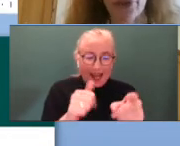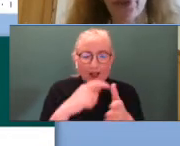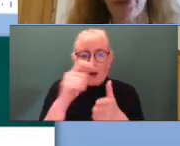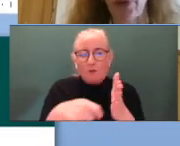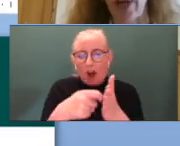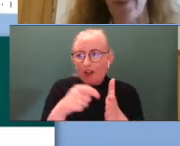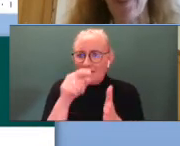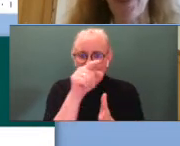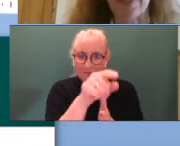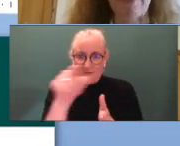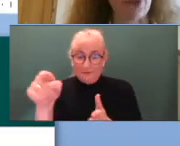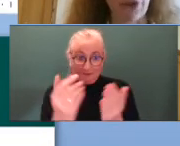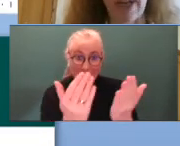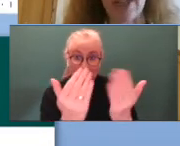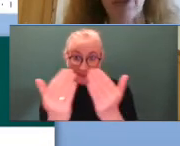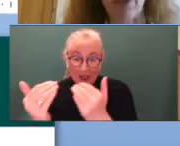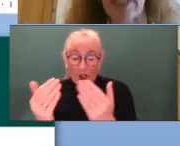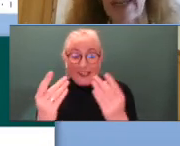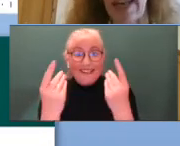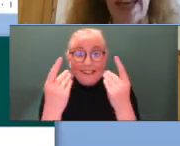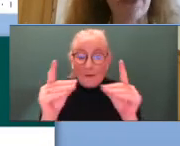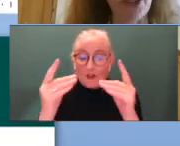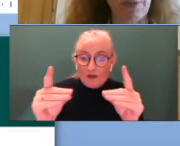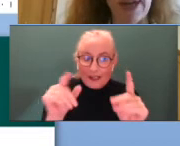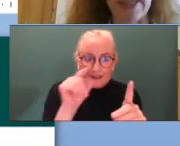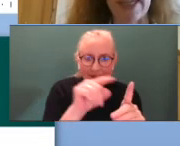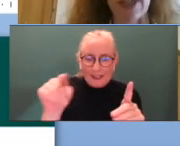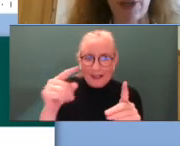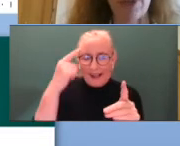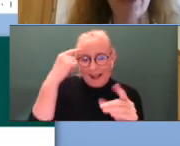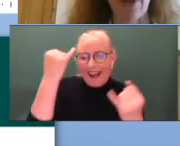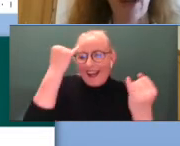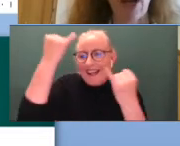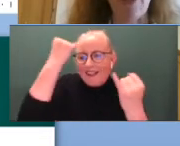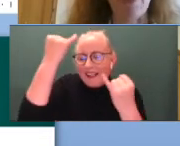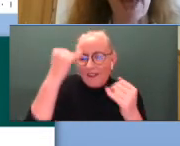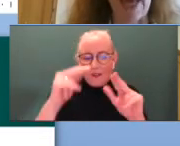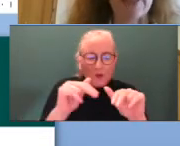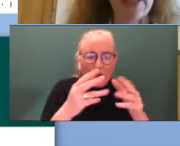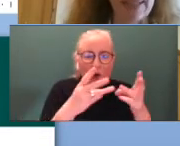forward to demonstrate really innovative practice in terms of